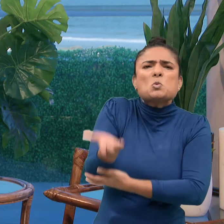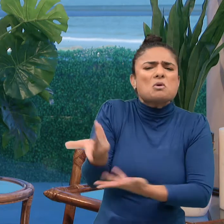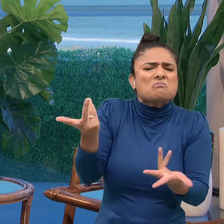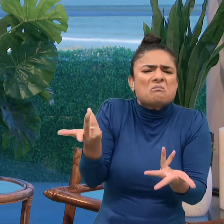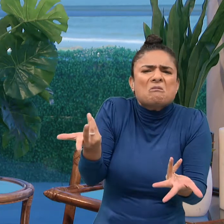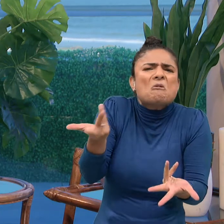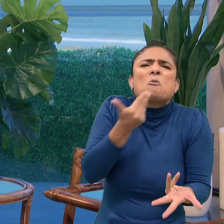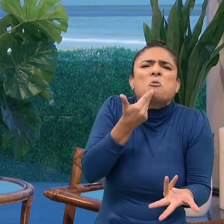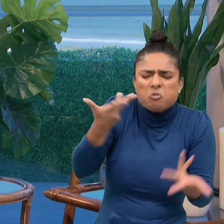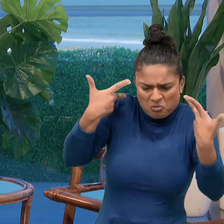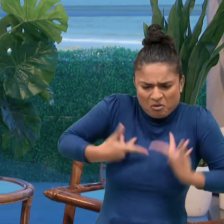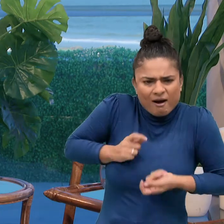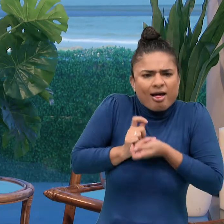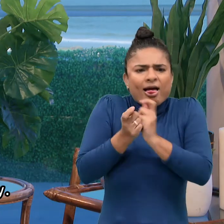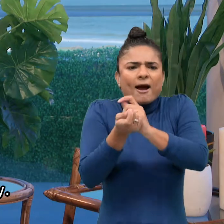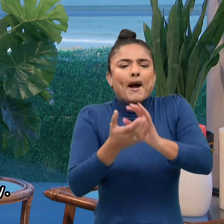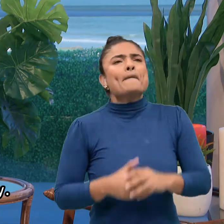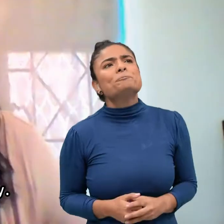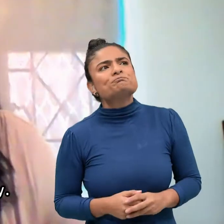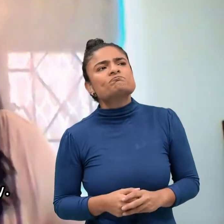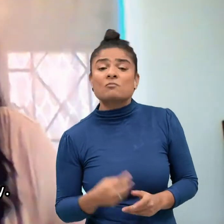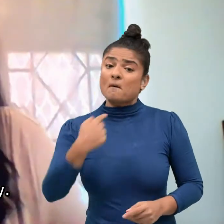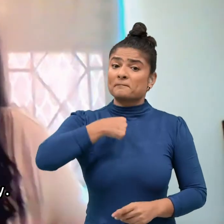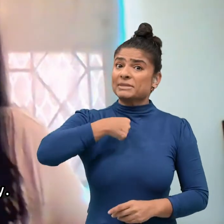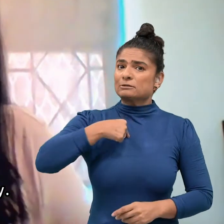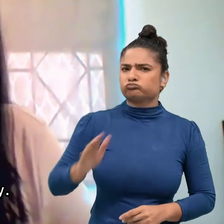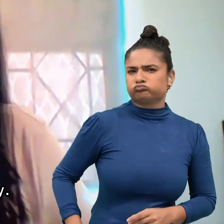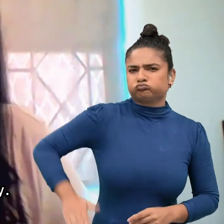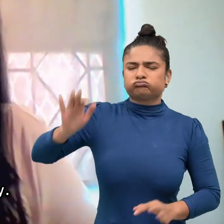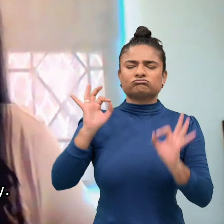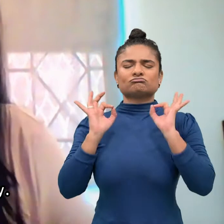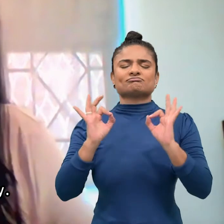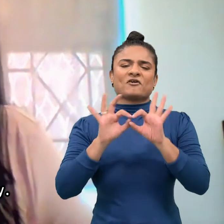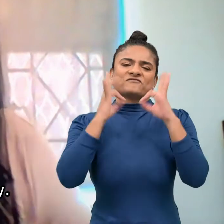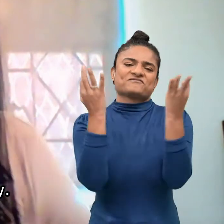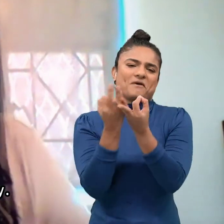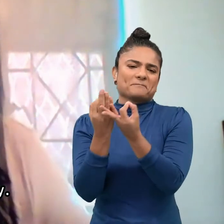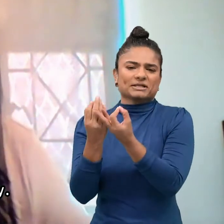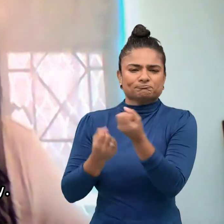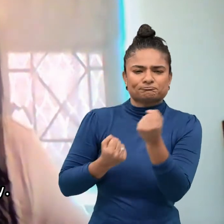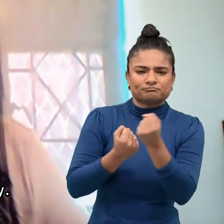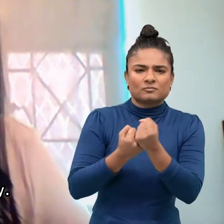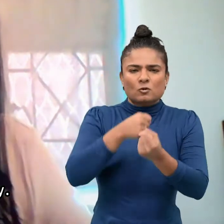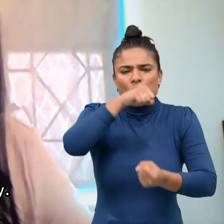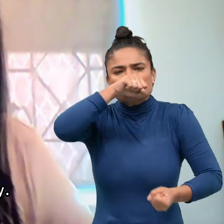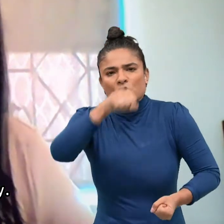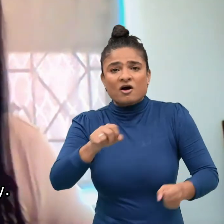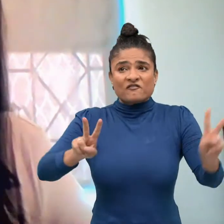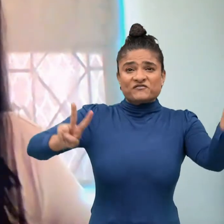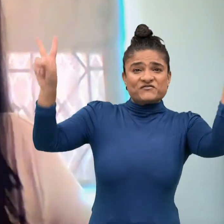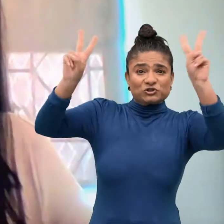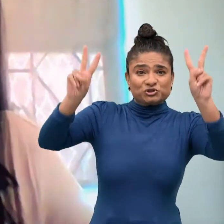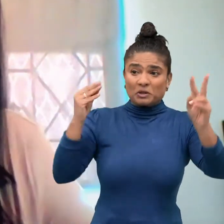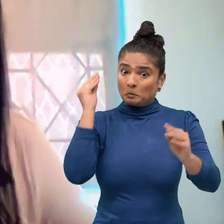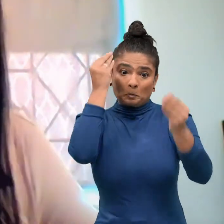Bernadette and what made you who you are today? I grew up just absolutely loving the fashion and the beauty industry.